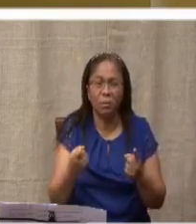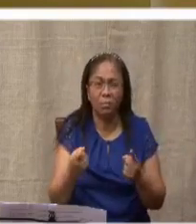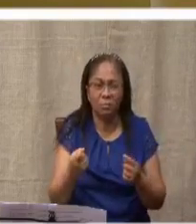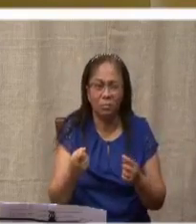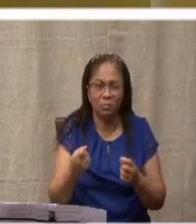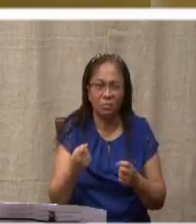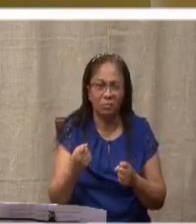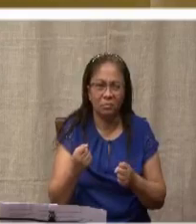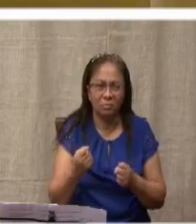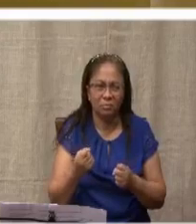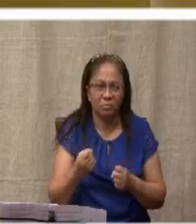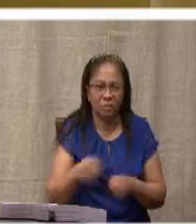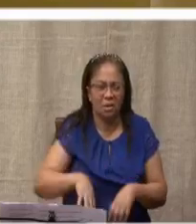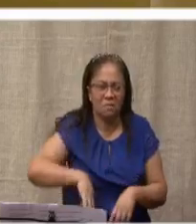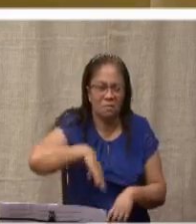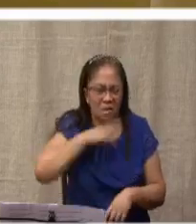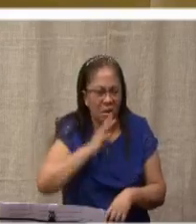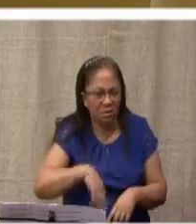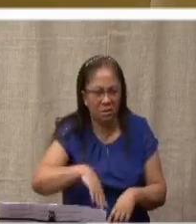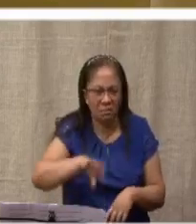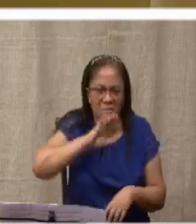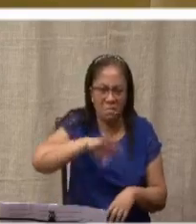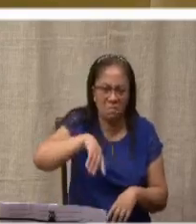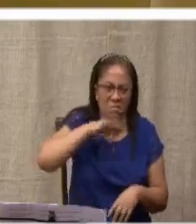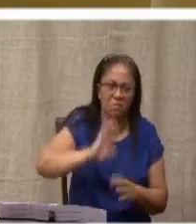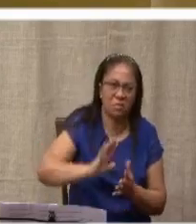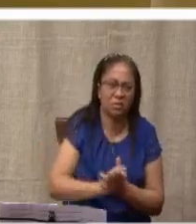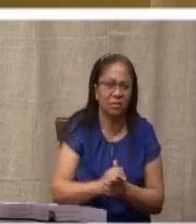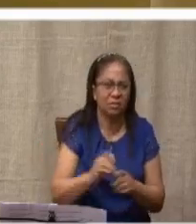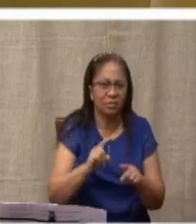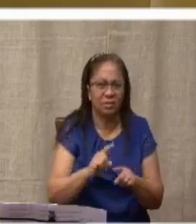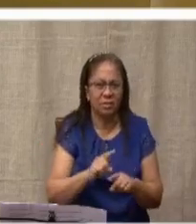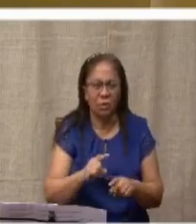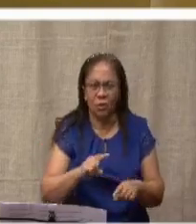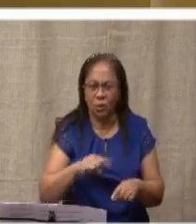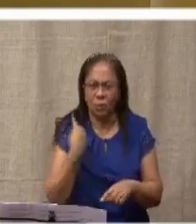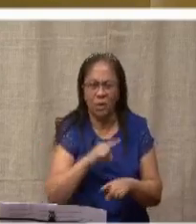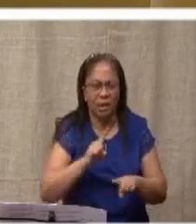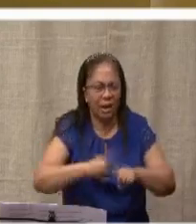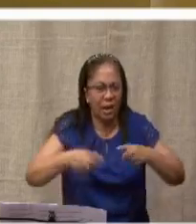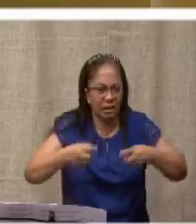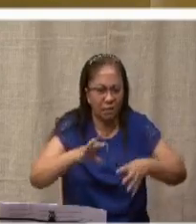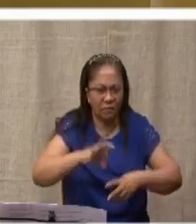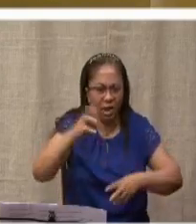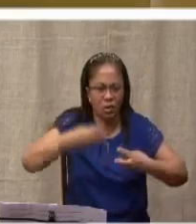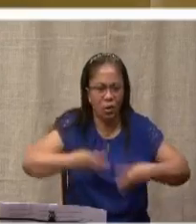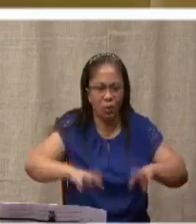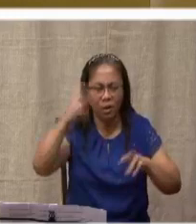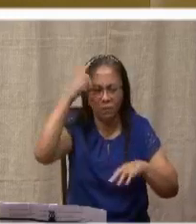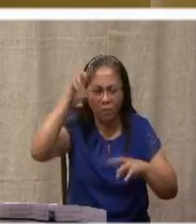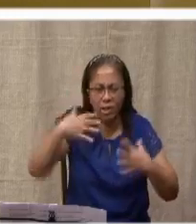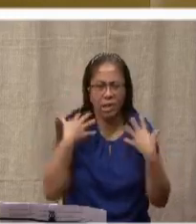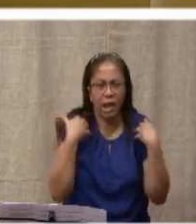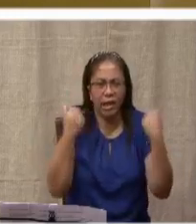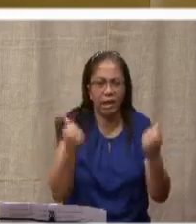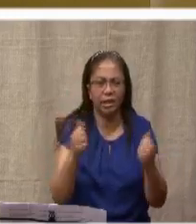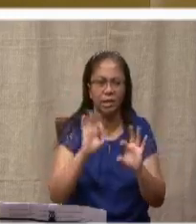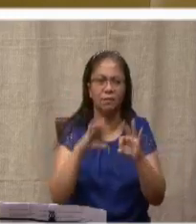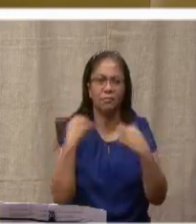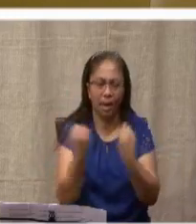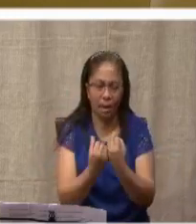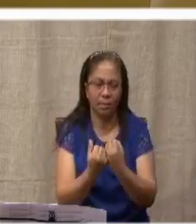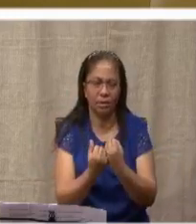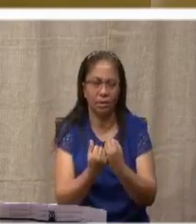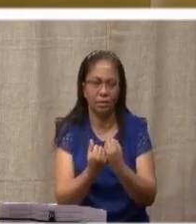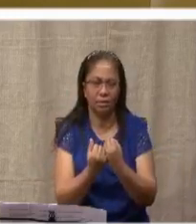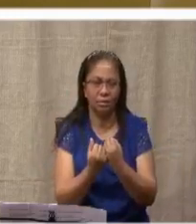that we experience day to day where we we can't find a way anymore for the family to be a place